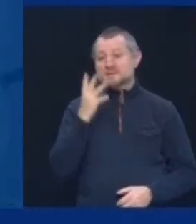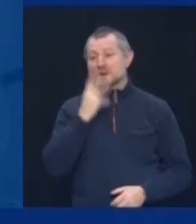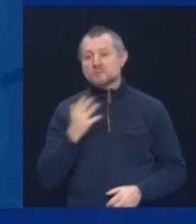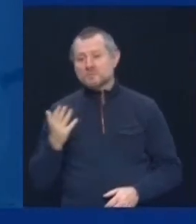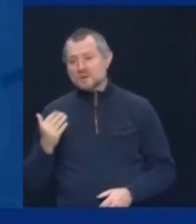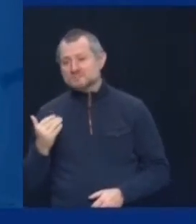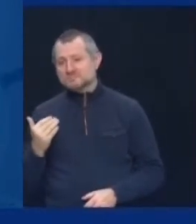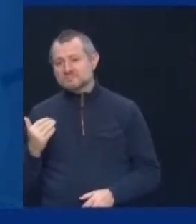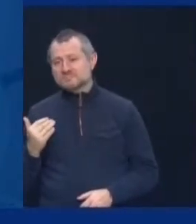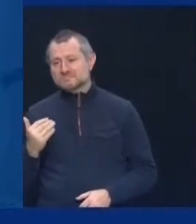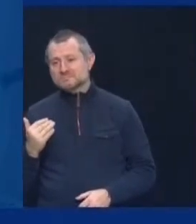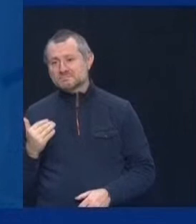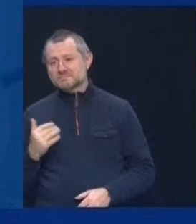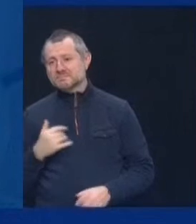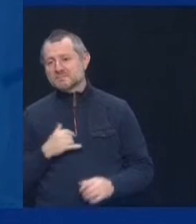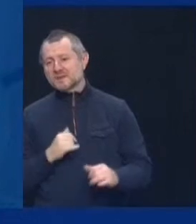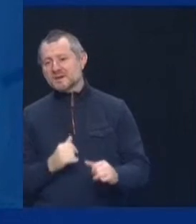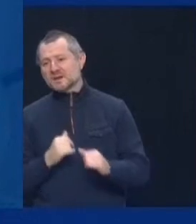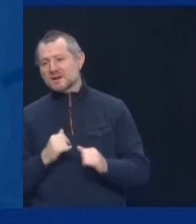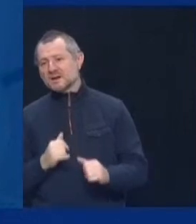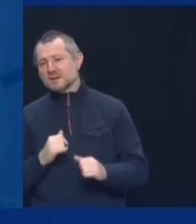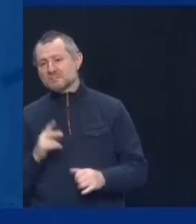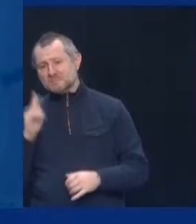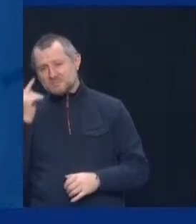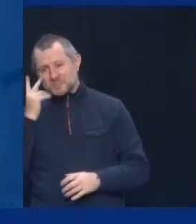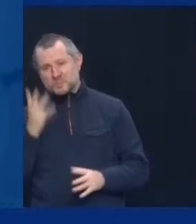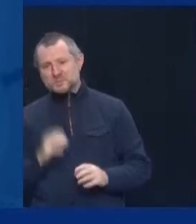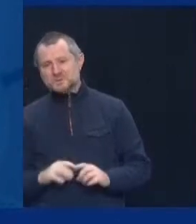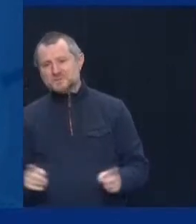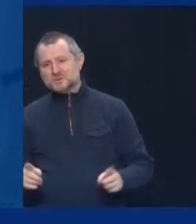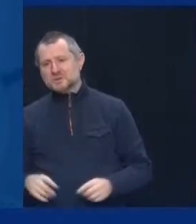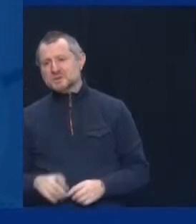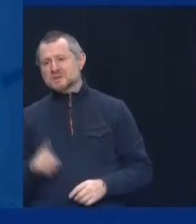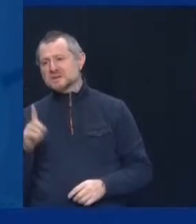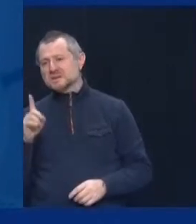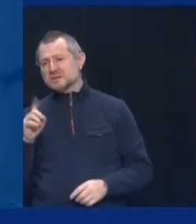political difference. Donald Trump